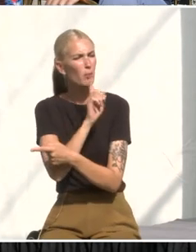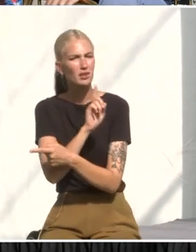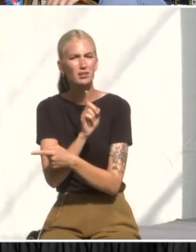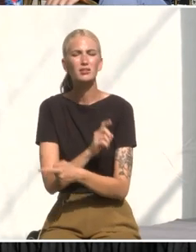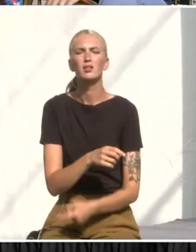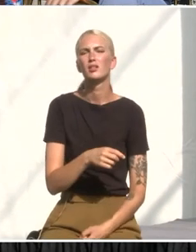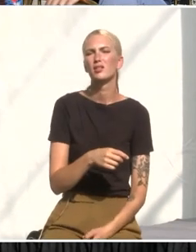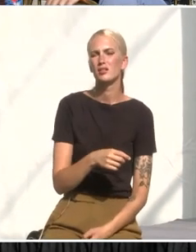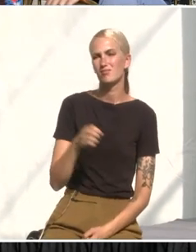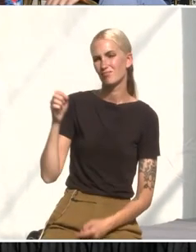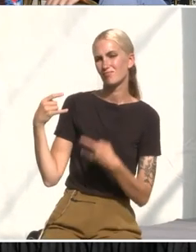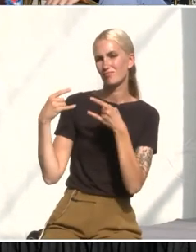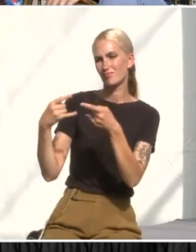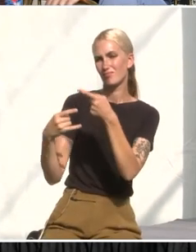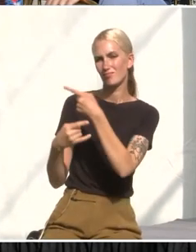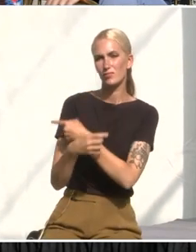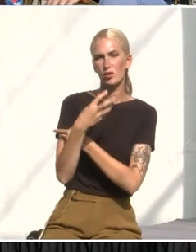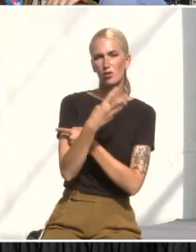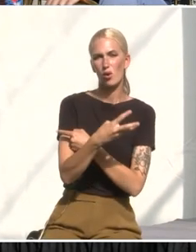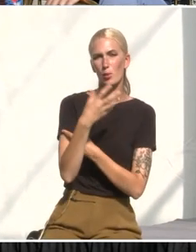number is on the screen, it's